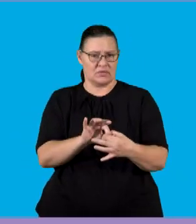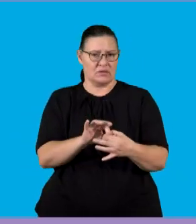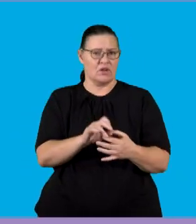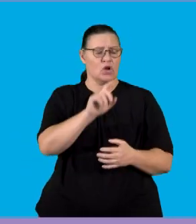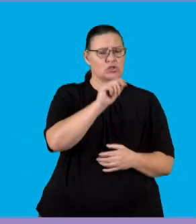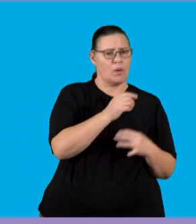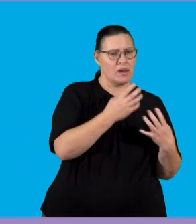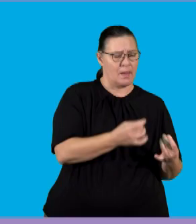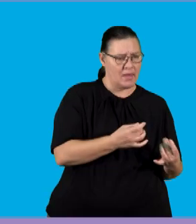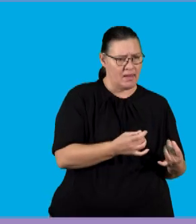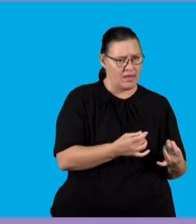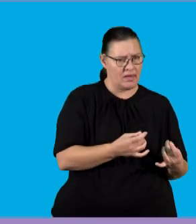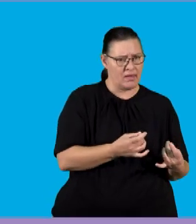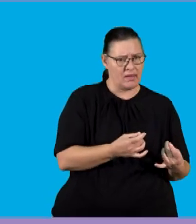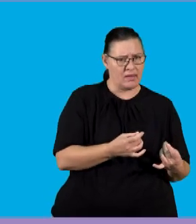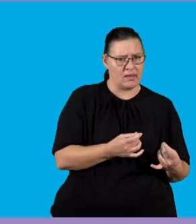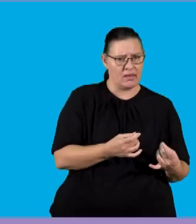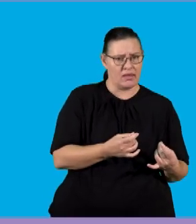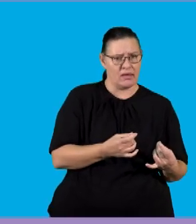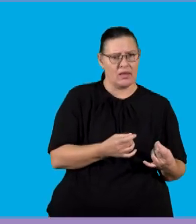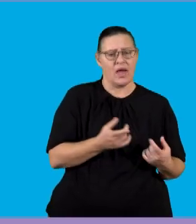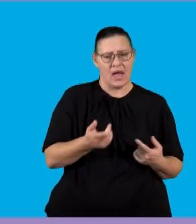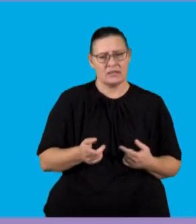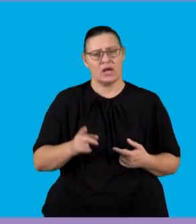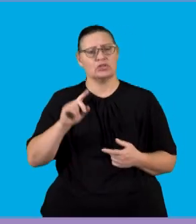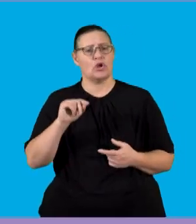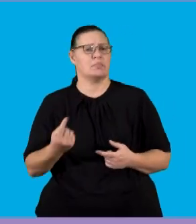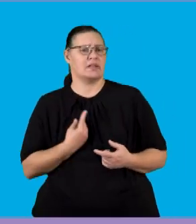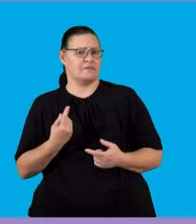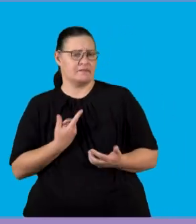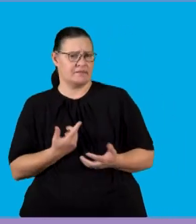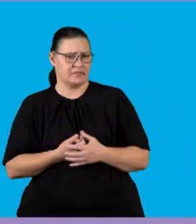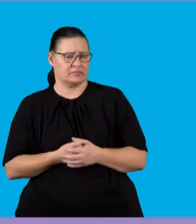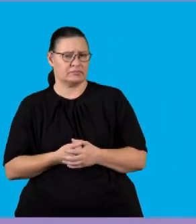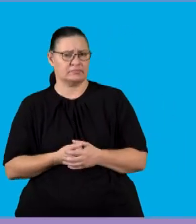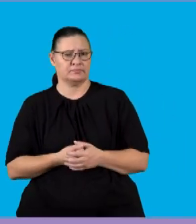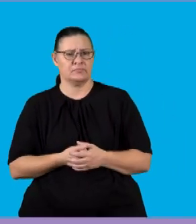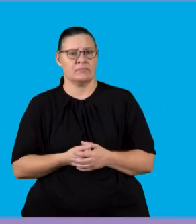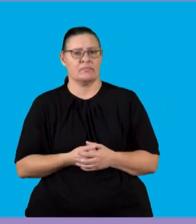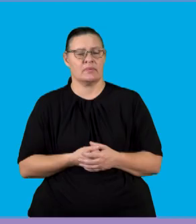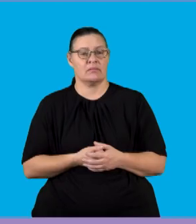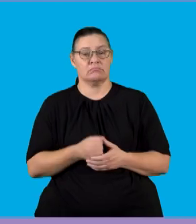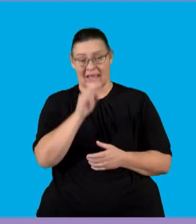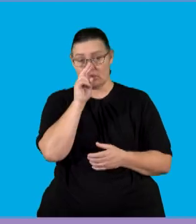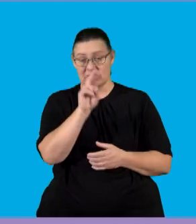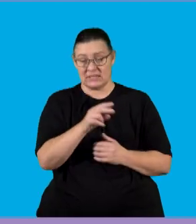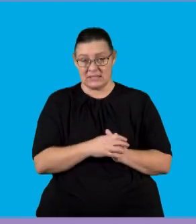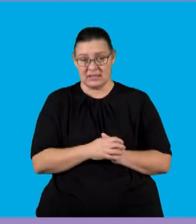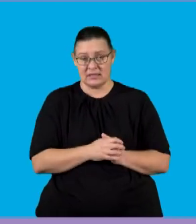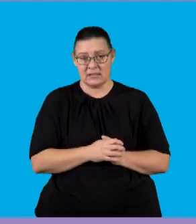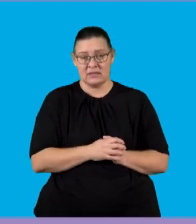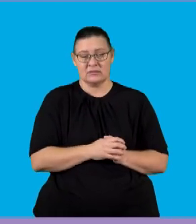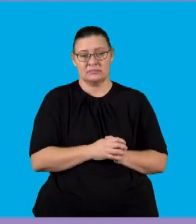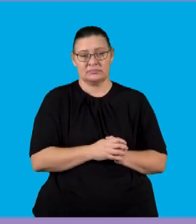number and our term itself? Well, can you see that